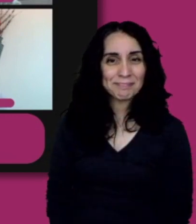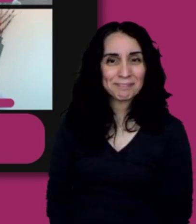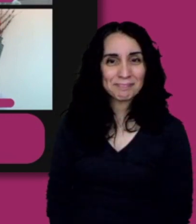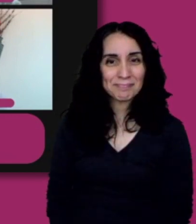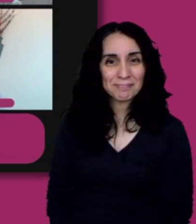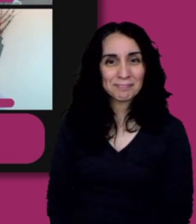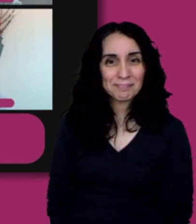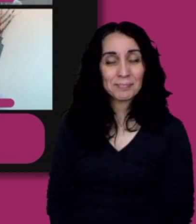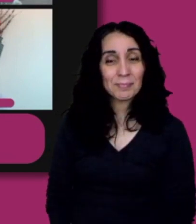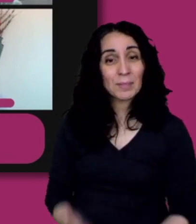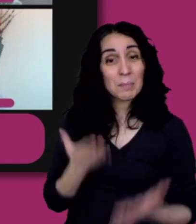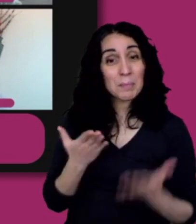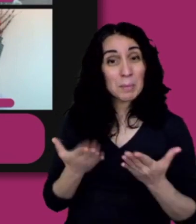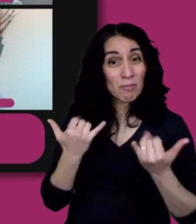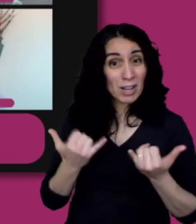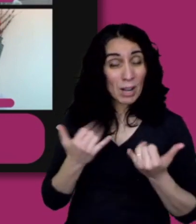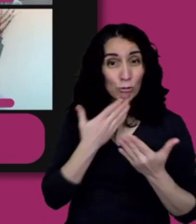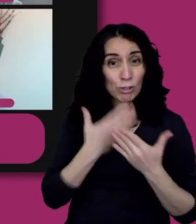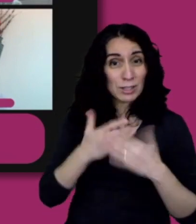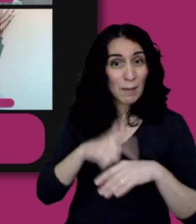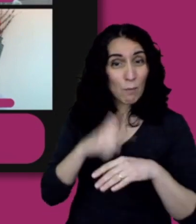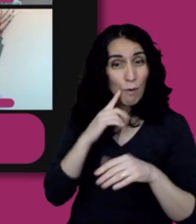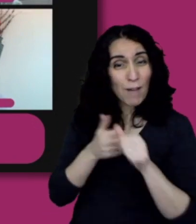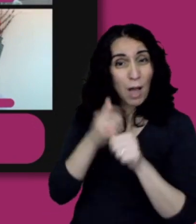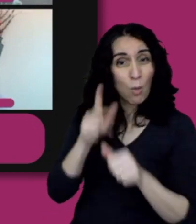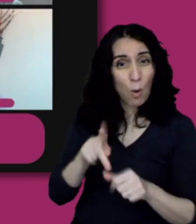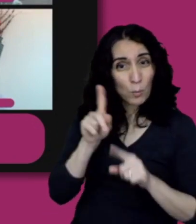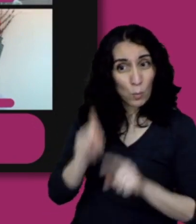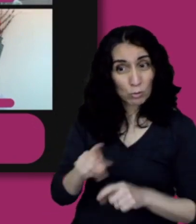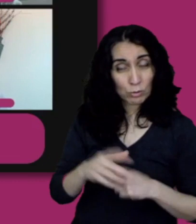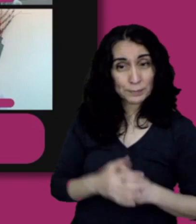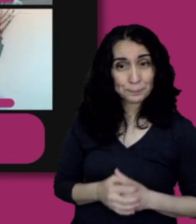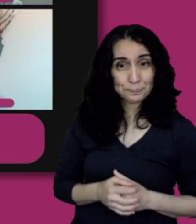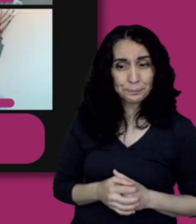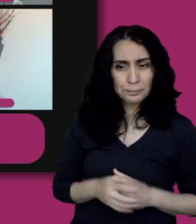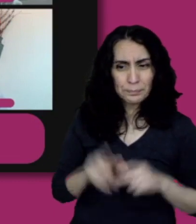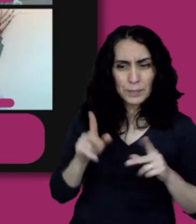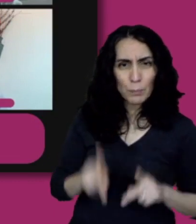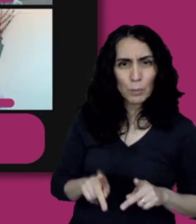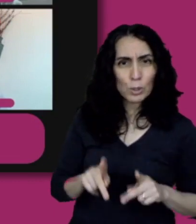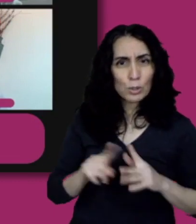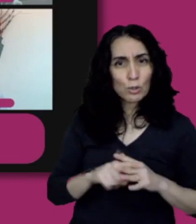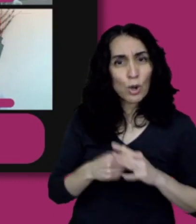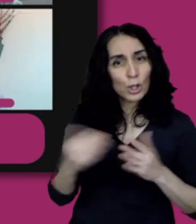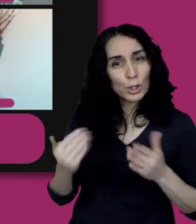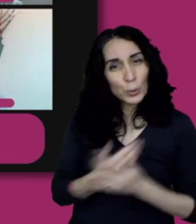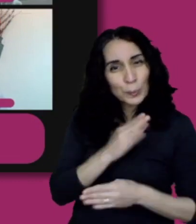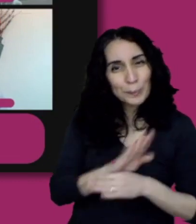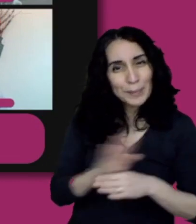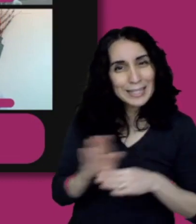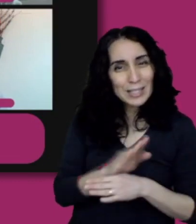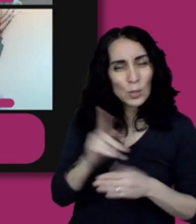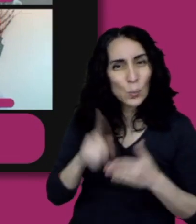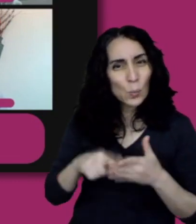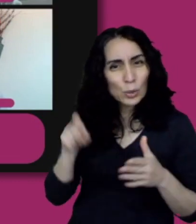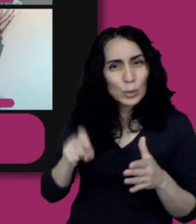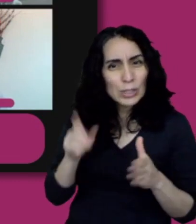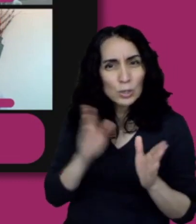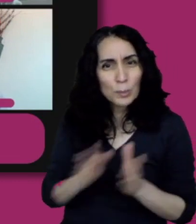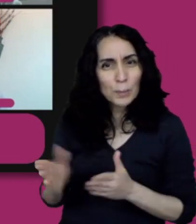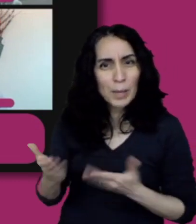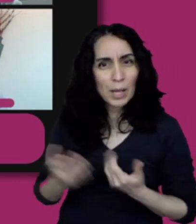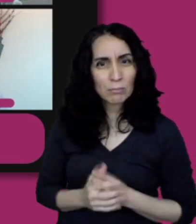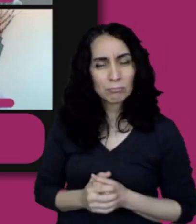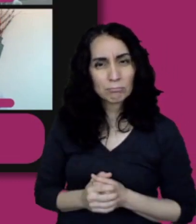good time to ask that follow-up question about, as you start a new business, what sorts of things do you need to